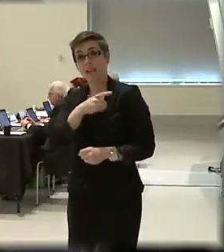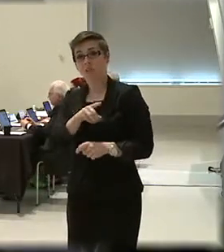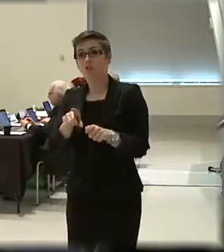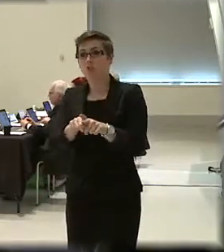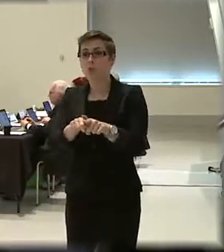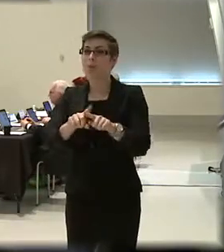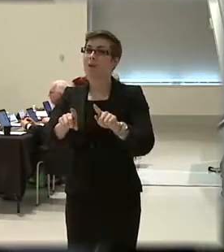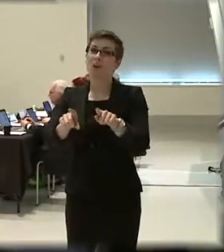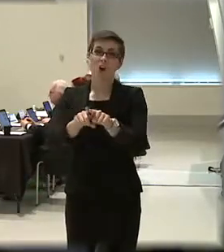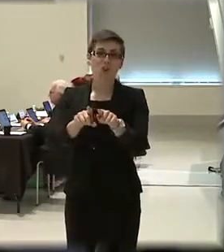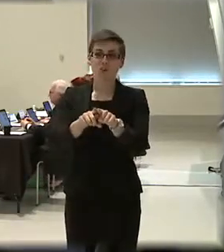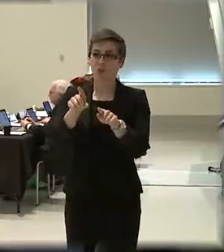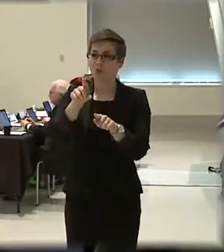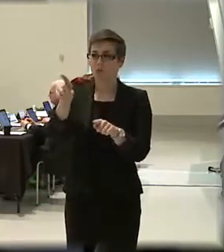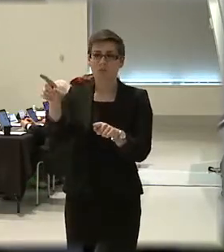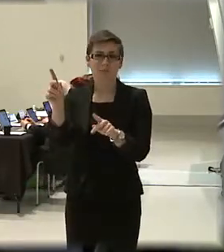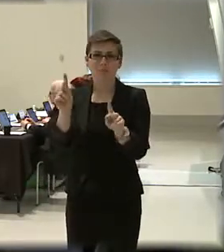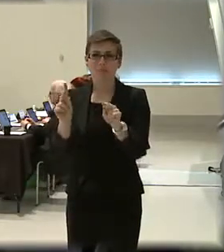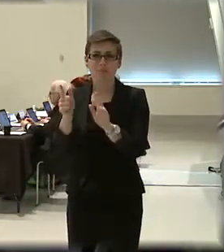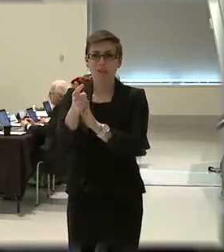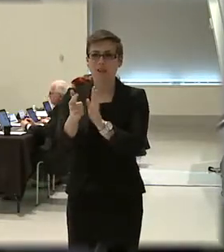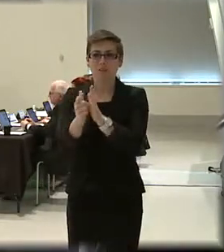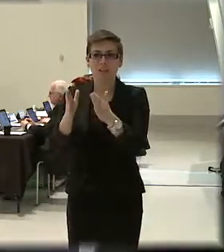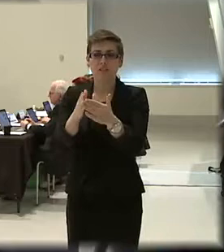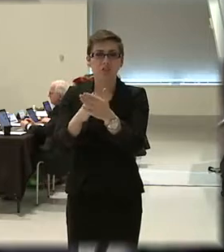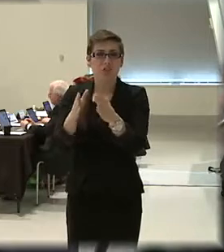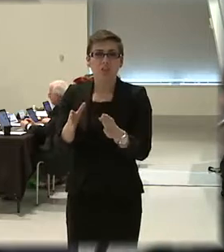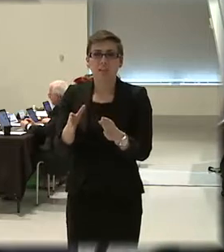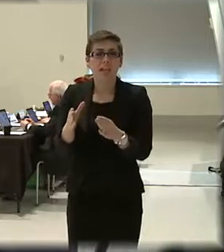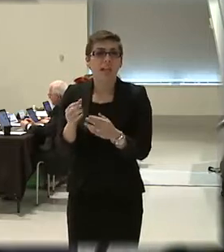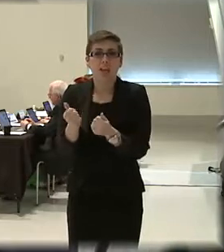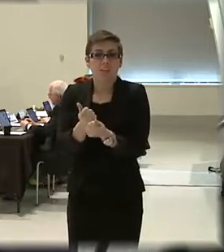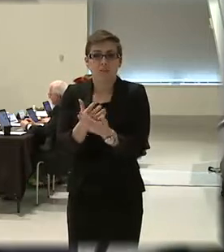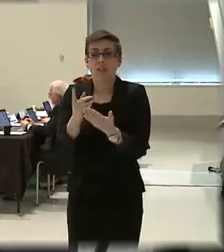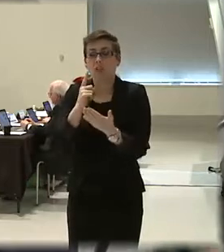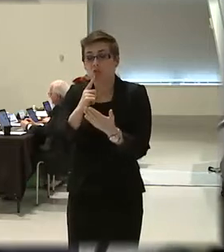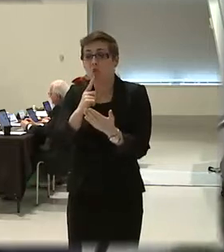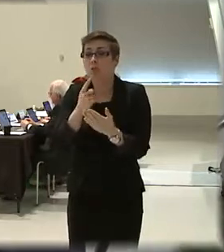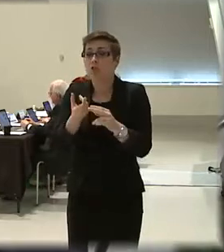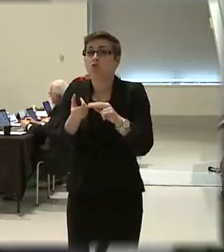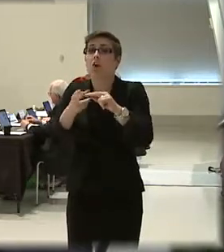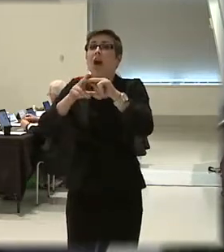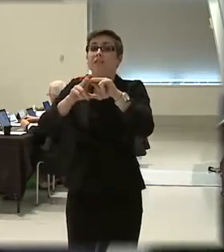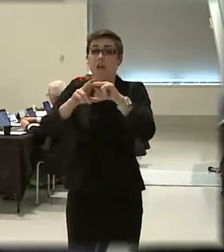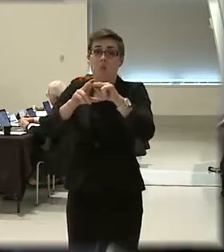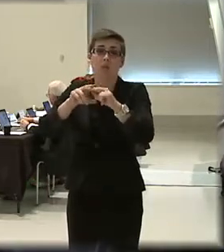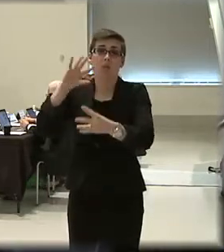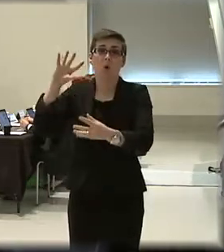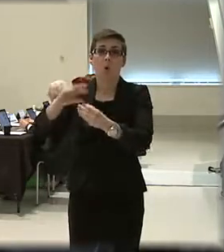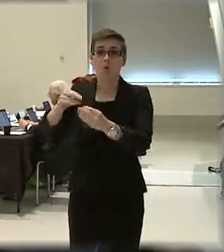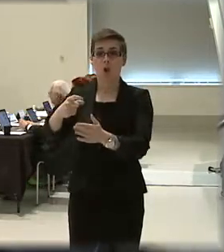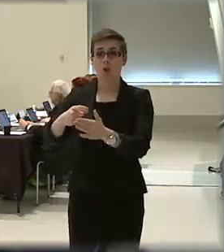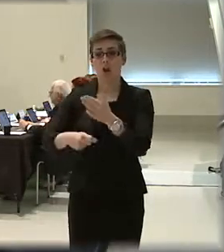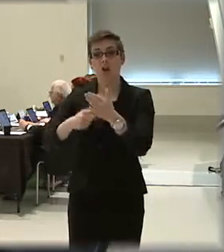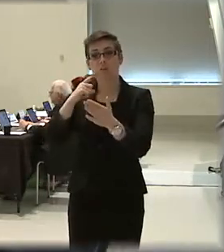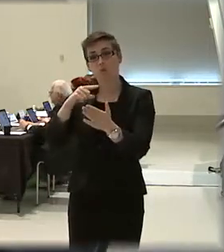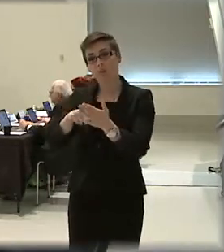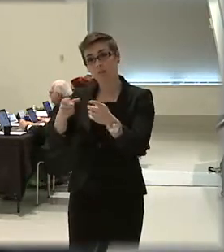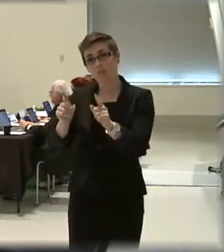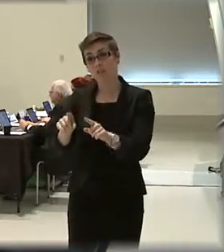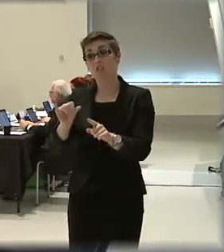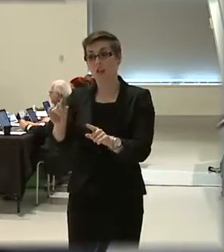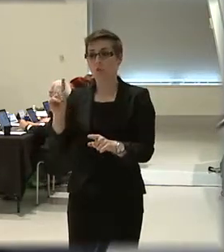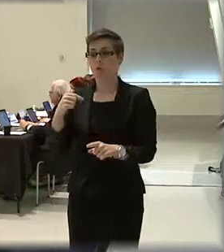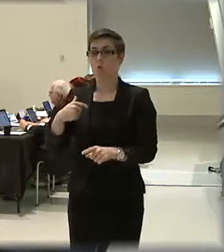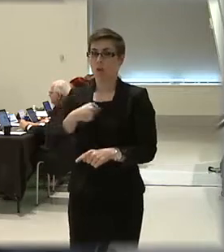defense attorneys, and it really drives up the overall cost of managing these events. So that's where we drew the line, because